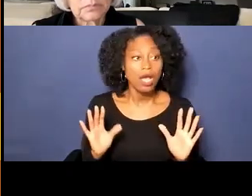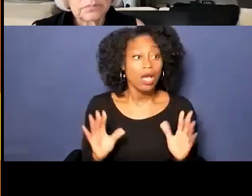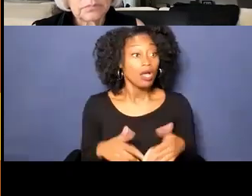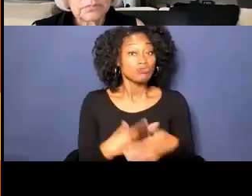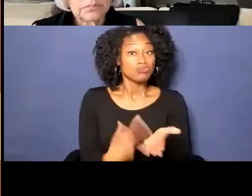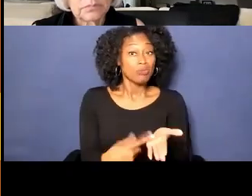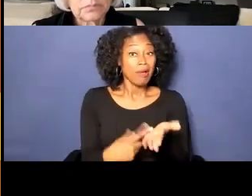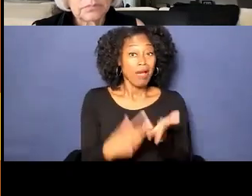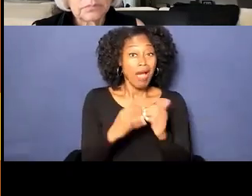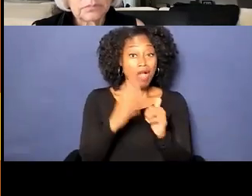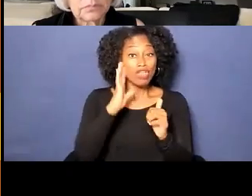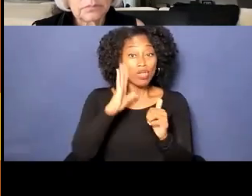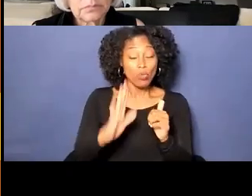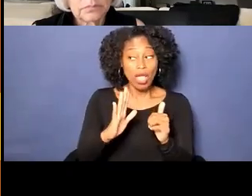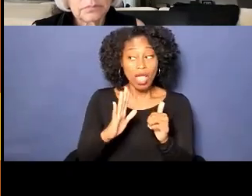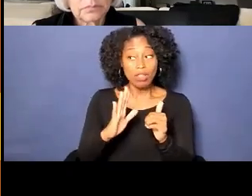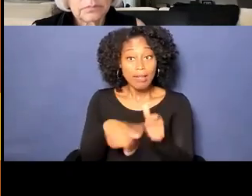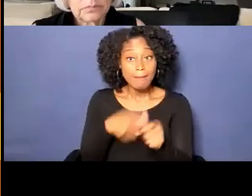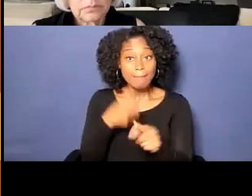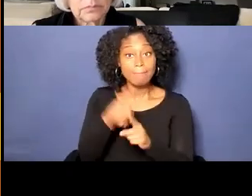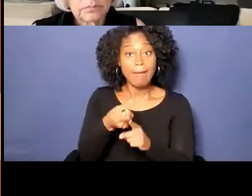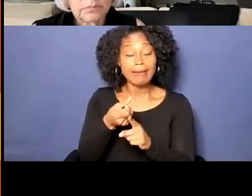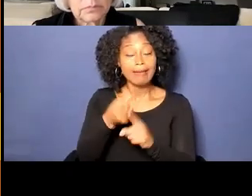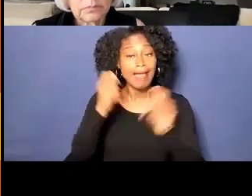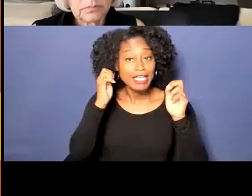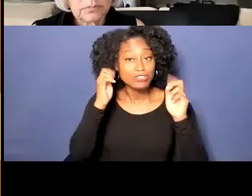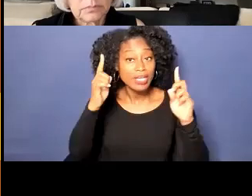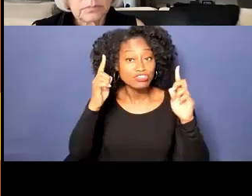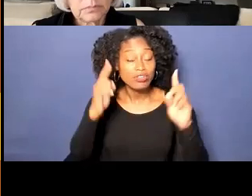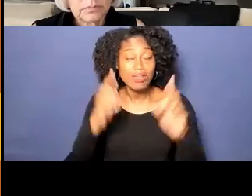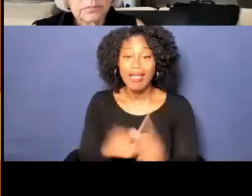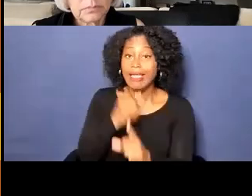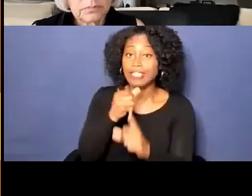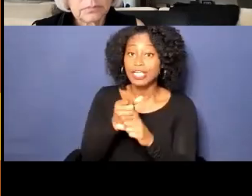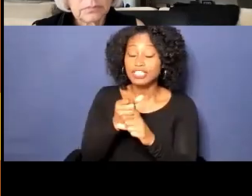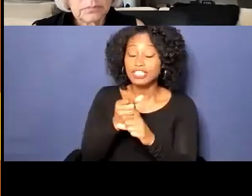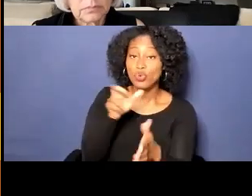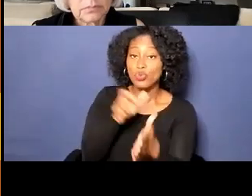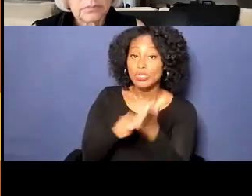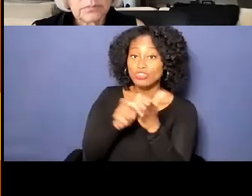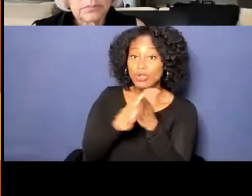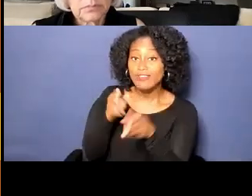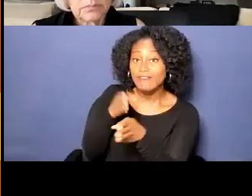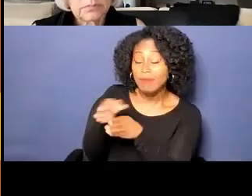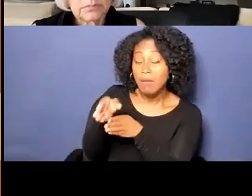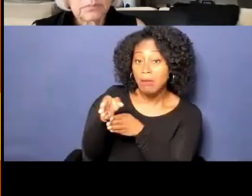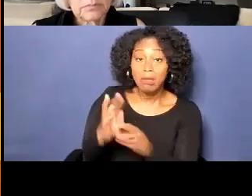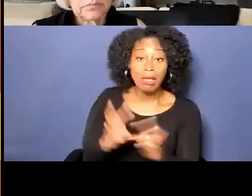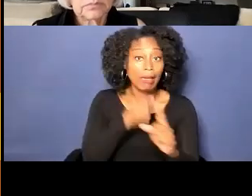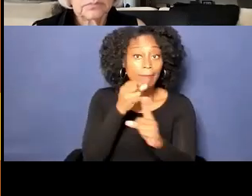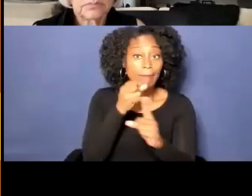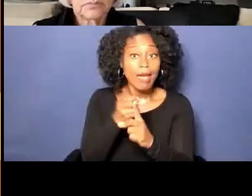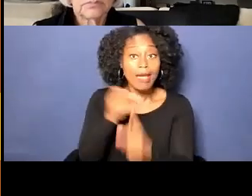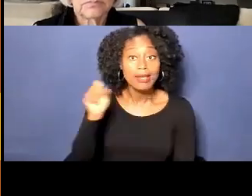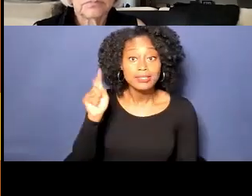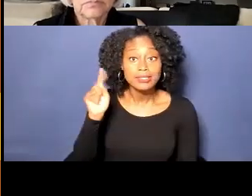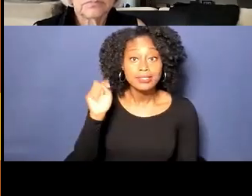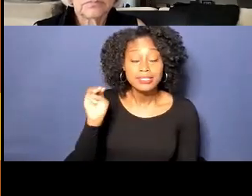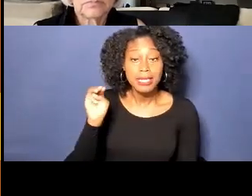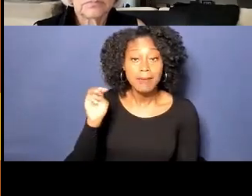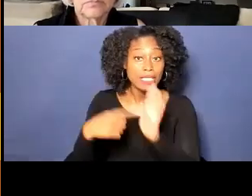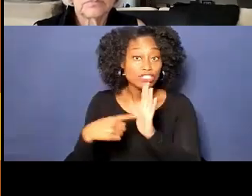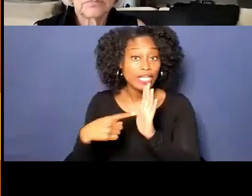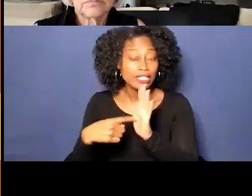contribute to education and education research field, how it's going to contribute to STEM education, for example, definitely very